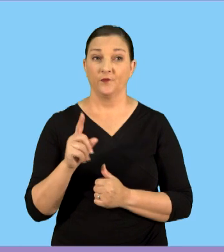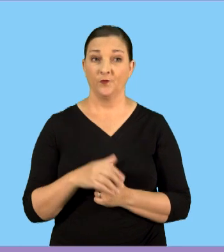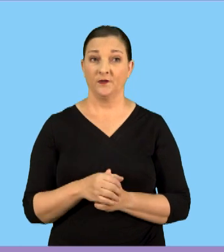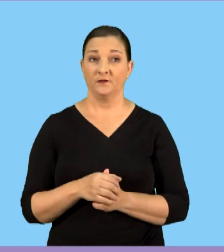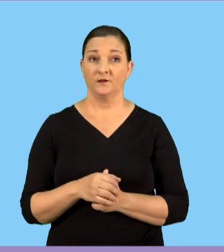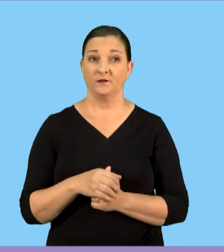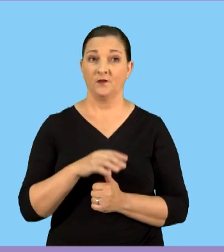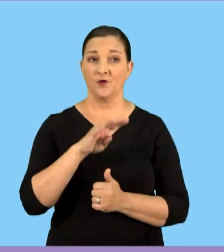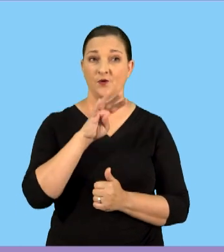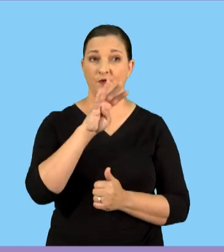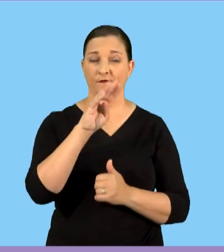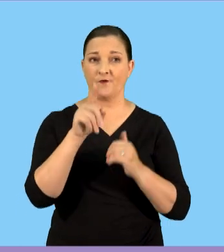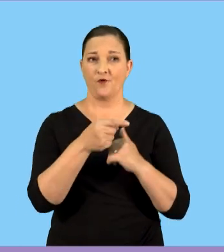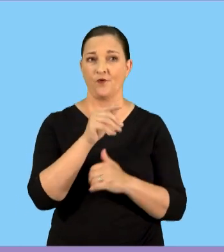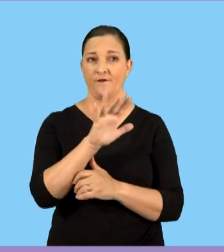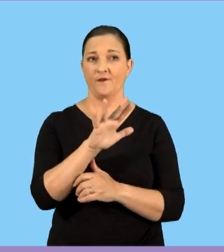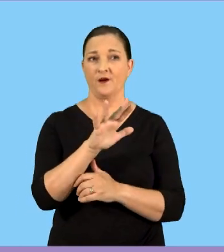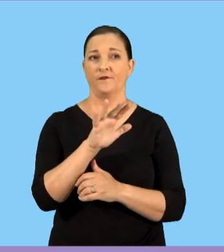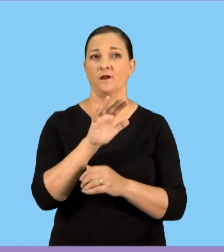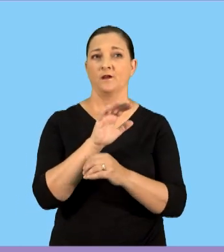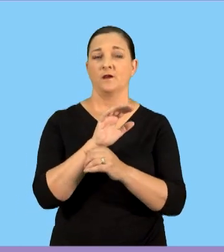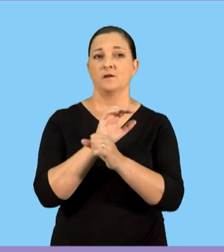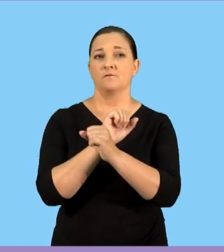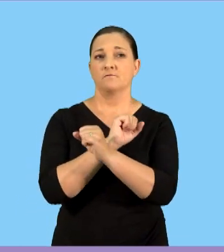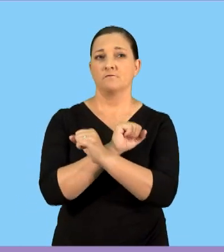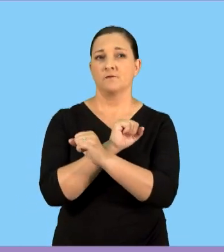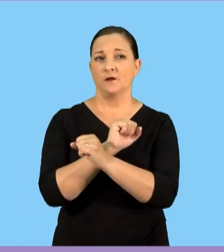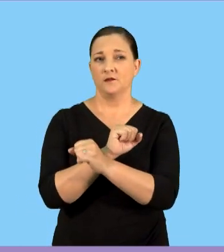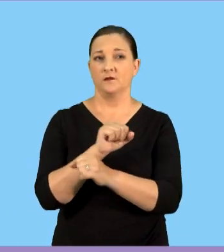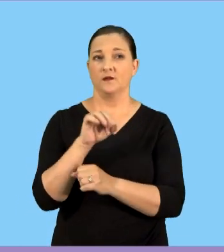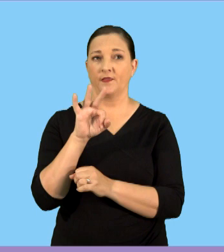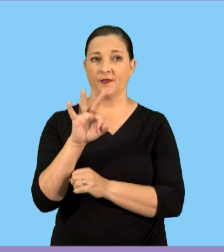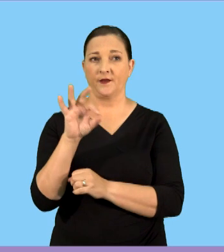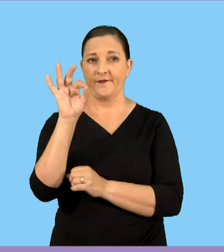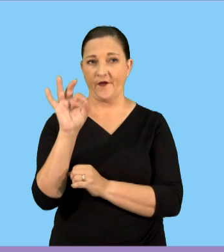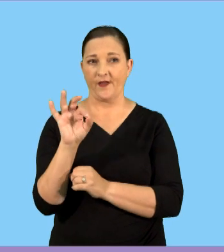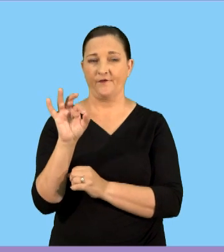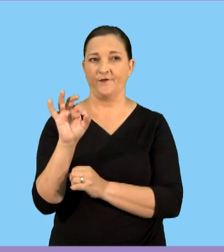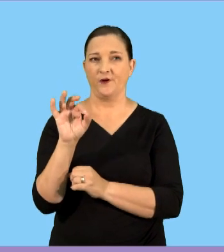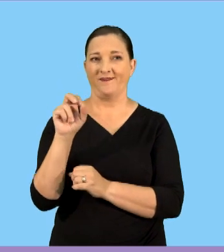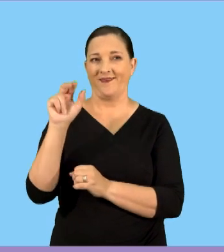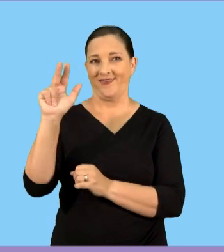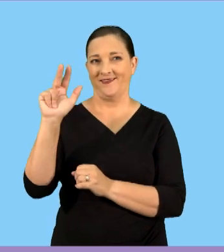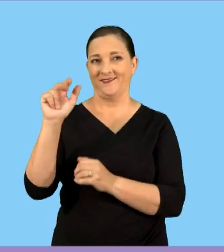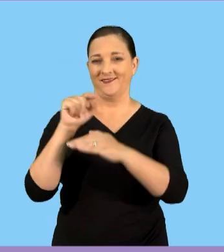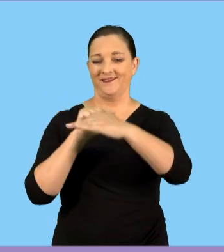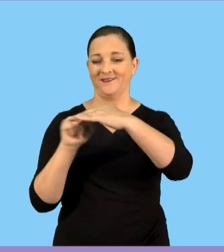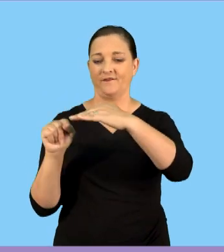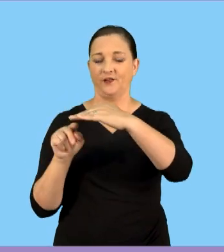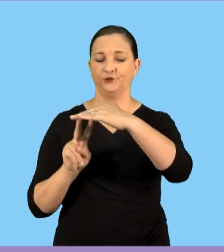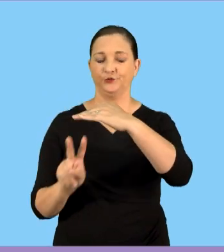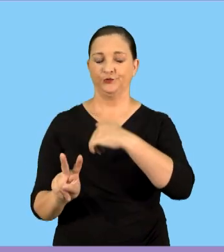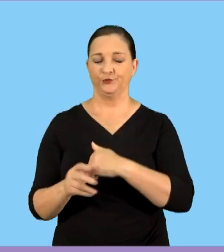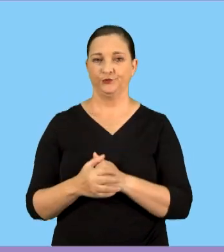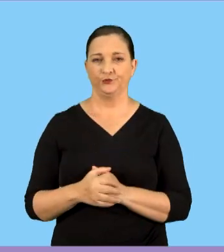there 4/5 multiplied by 3f exponent 8, and this is divided